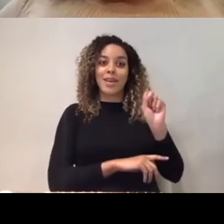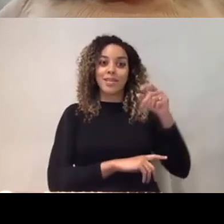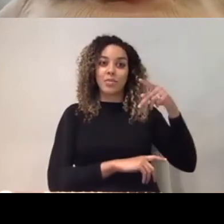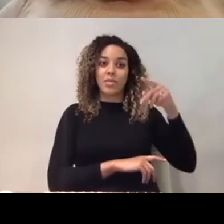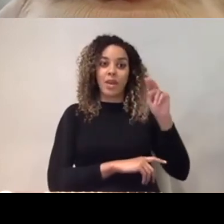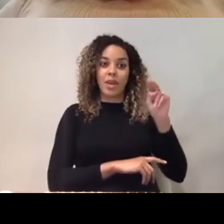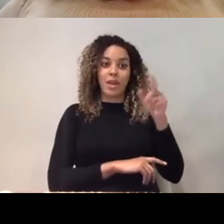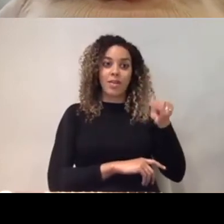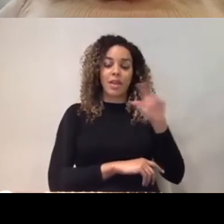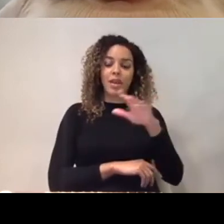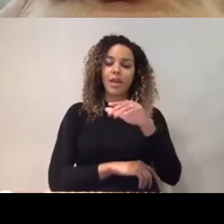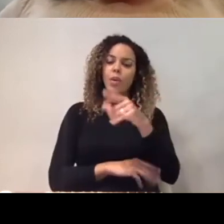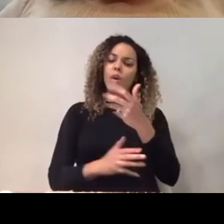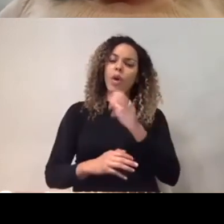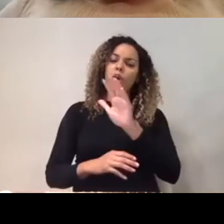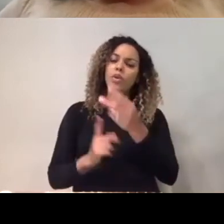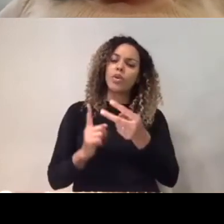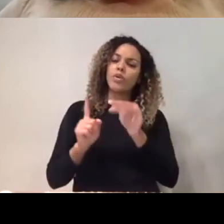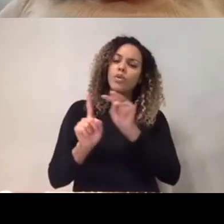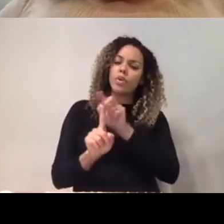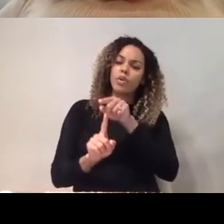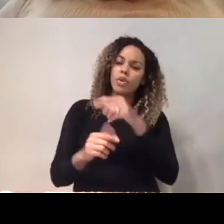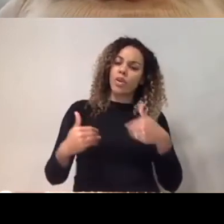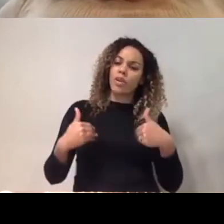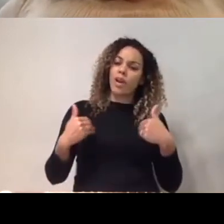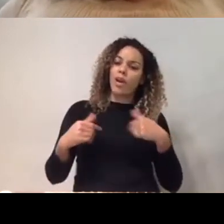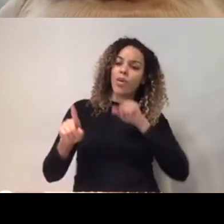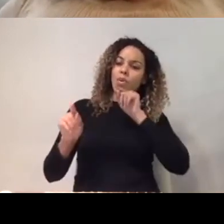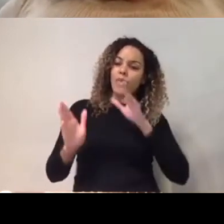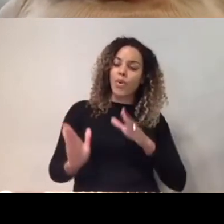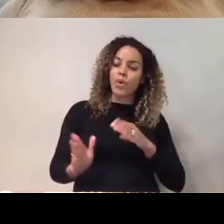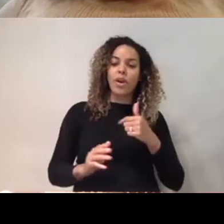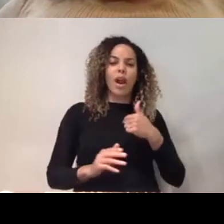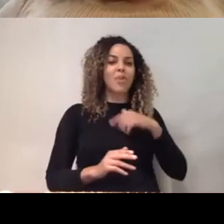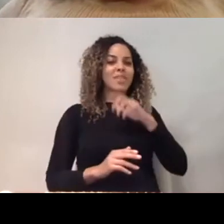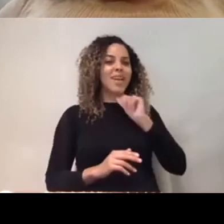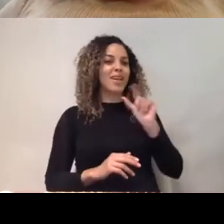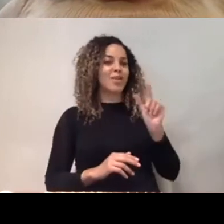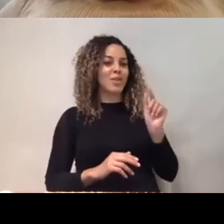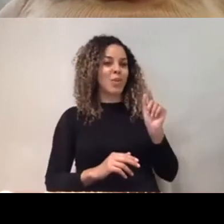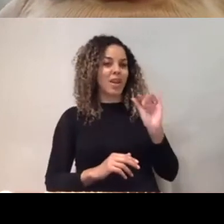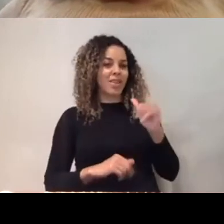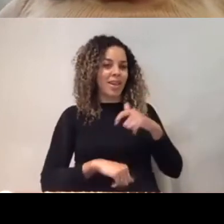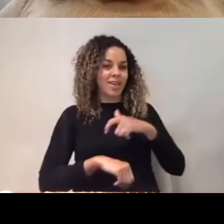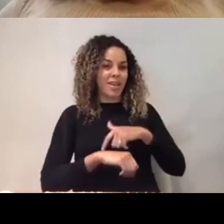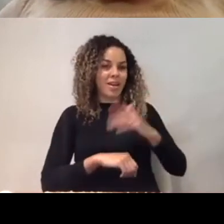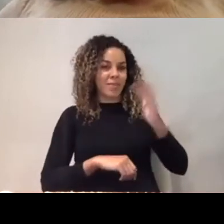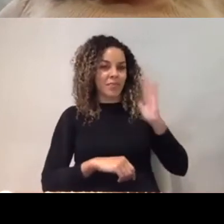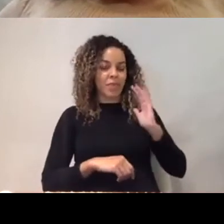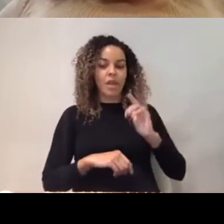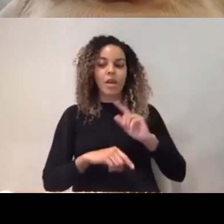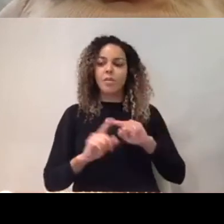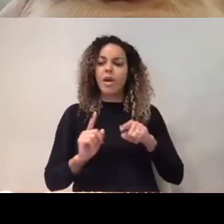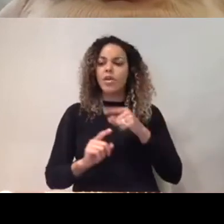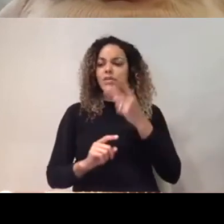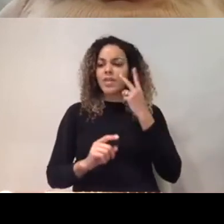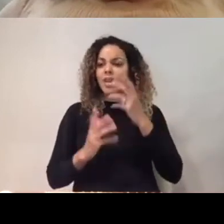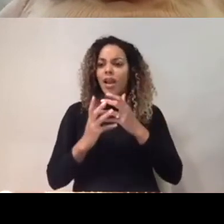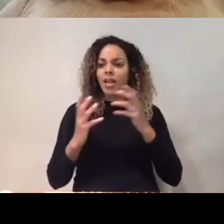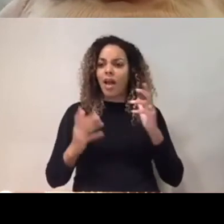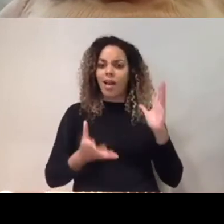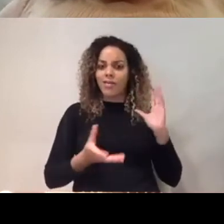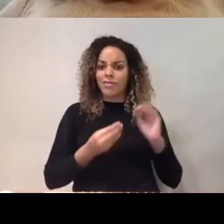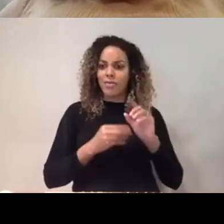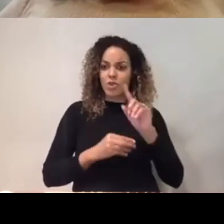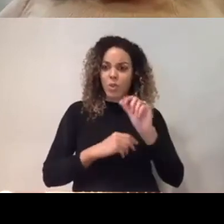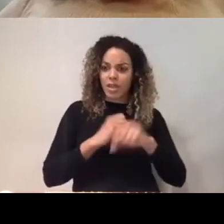perspective as a young reporter, because I was 20 at the time. But we also, you've seen a lot in 20 years, and we want kind of what you've